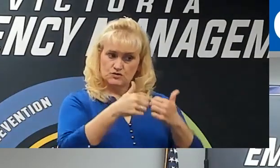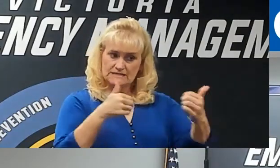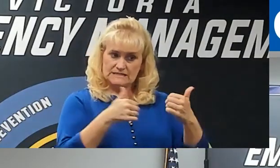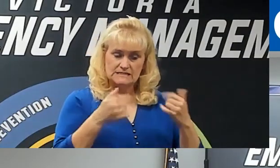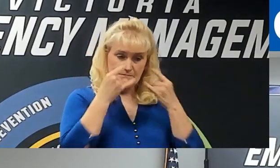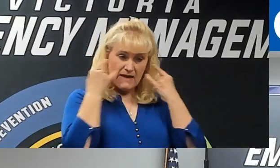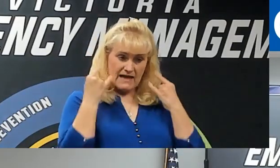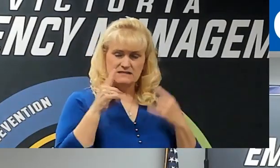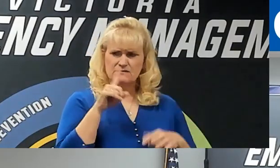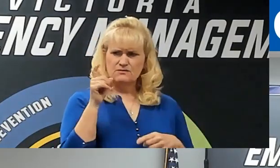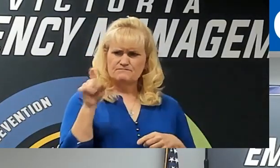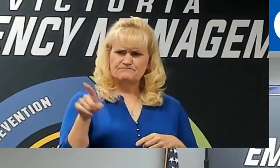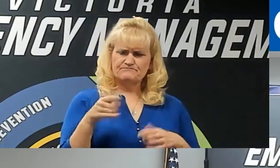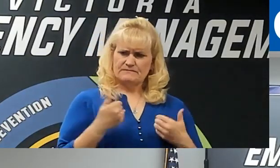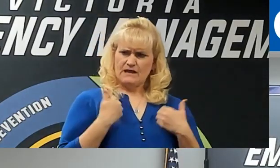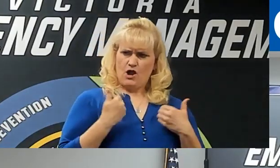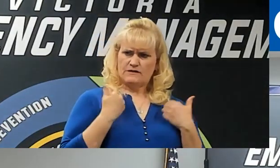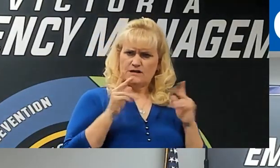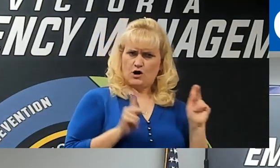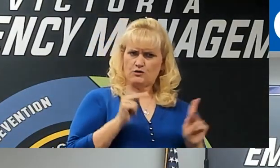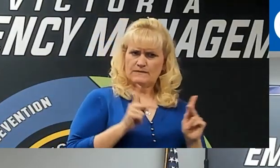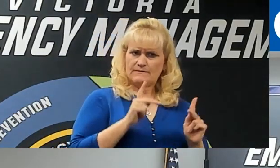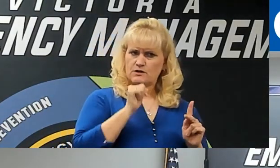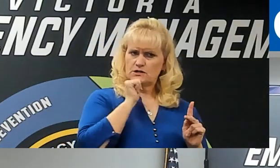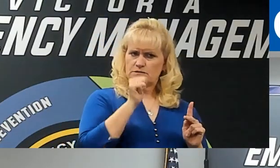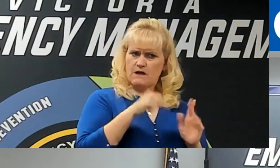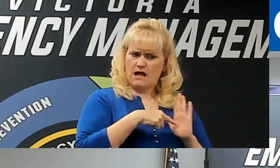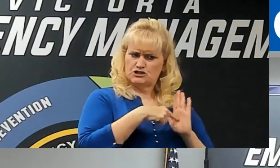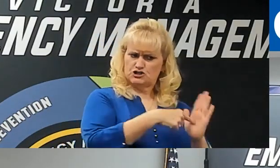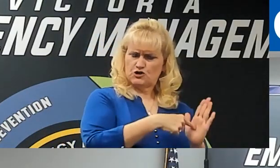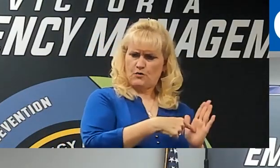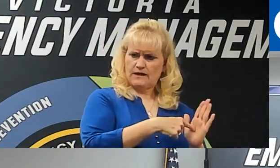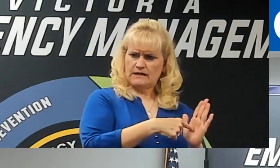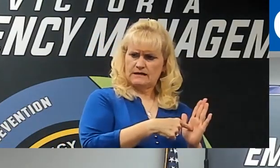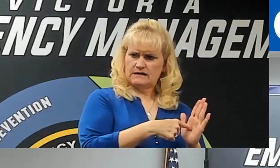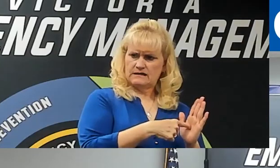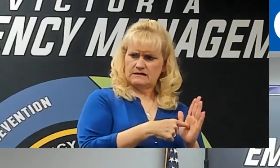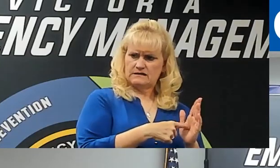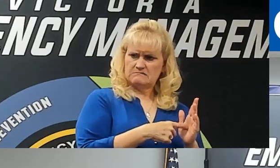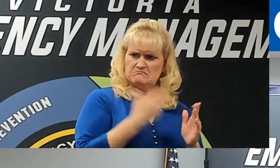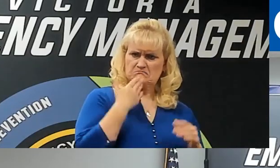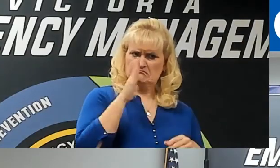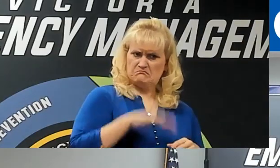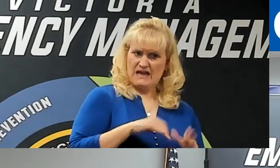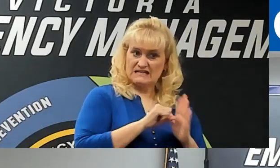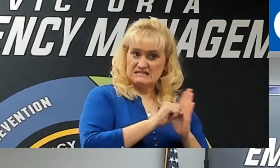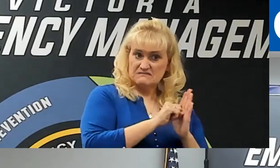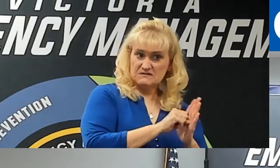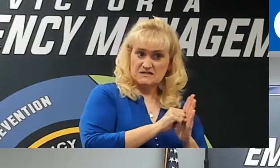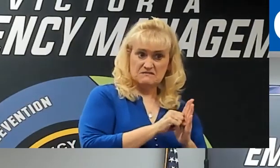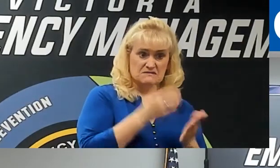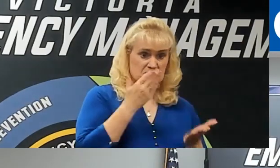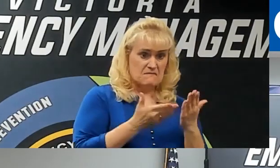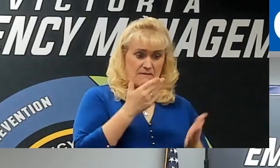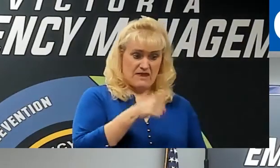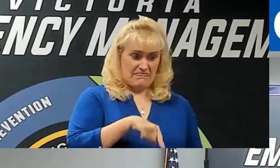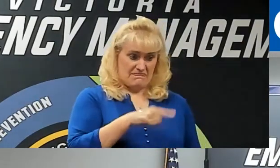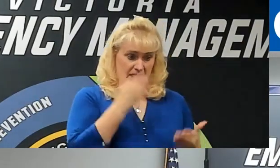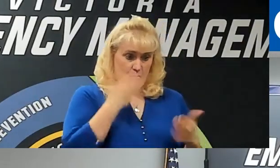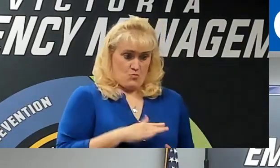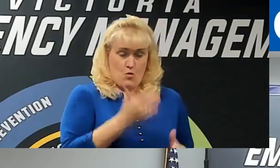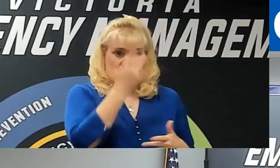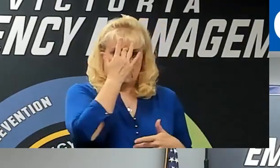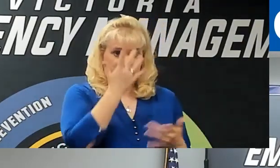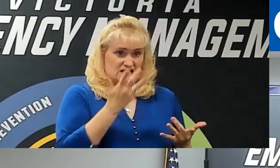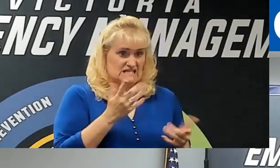the younger demographic showing less outright symptoms? I mean, is there a possibility that they just don't know that they're sick?